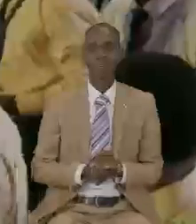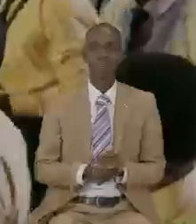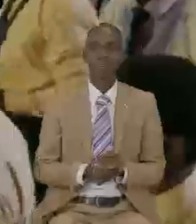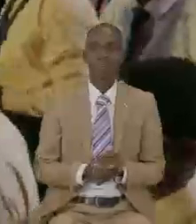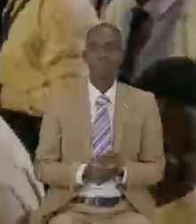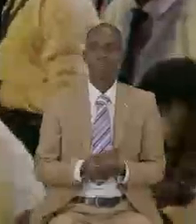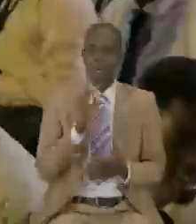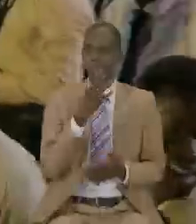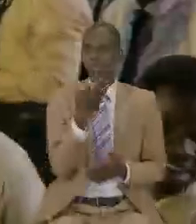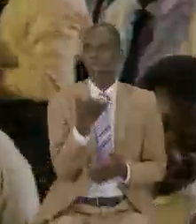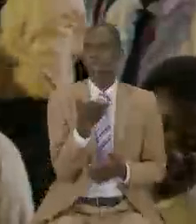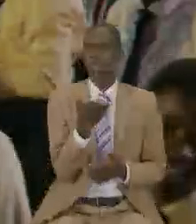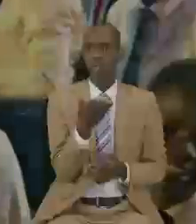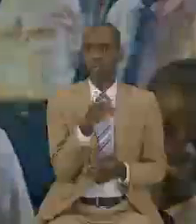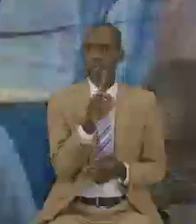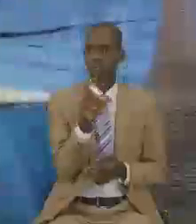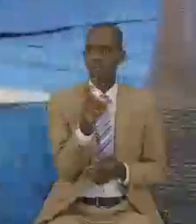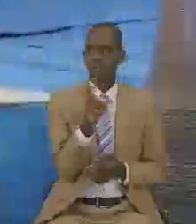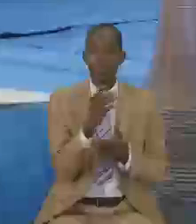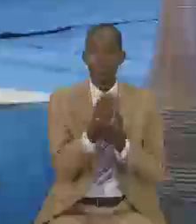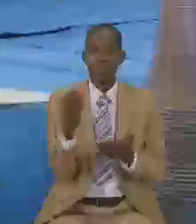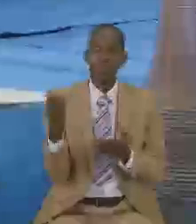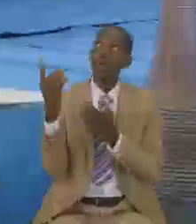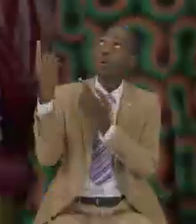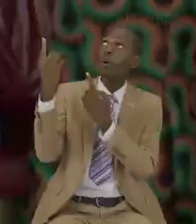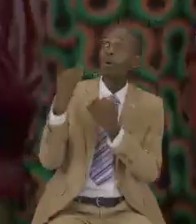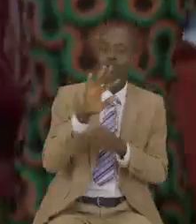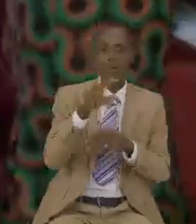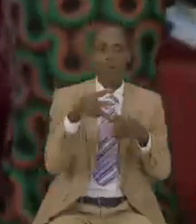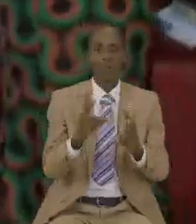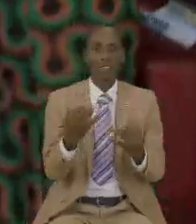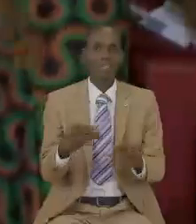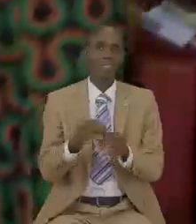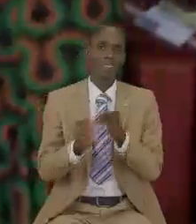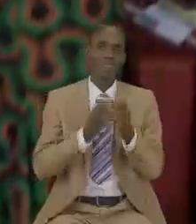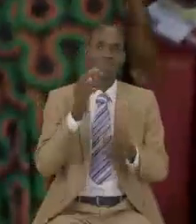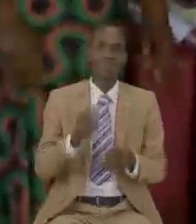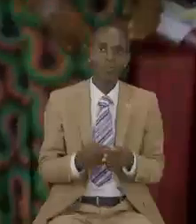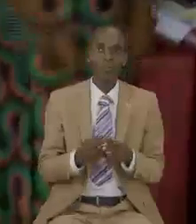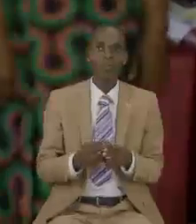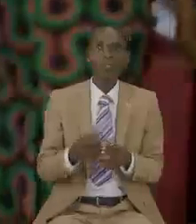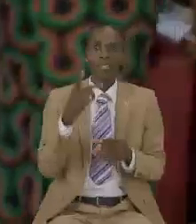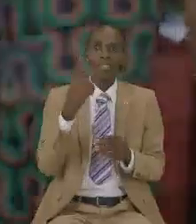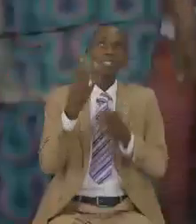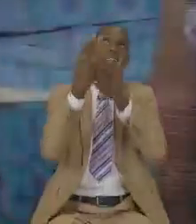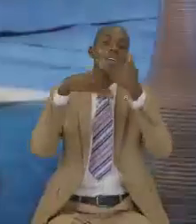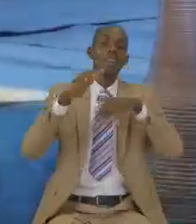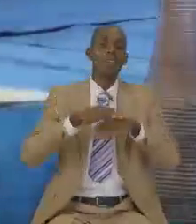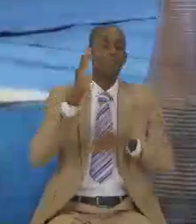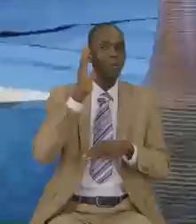Are you there? Something coming your way. The heavens will be opened upon